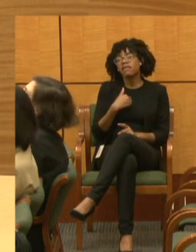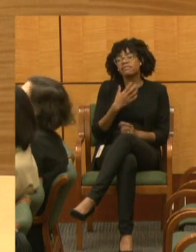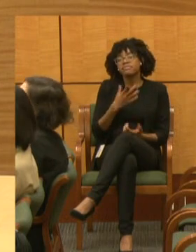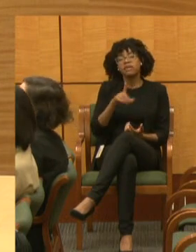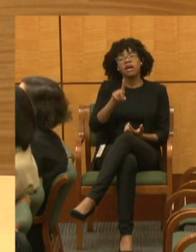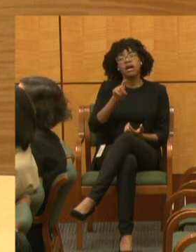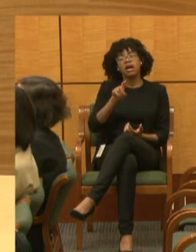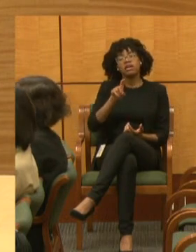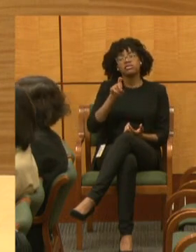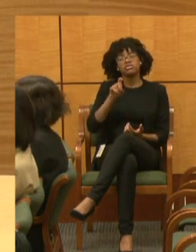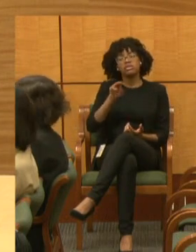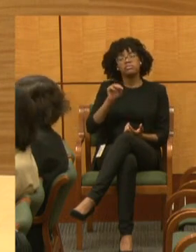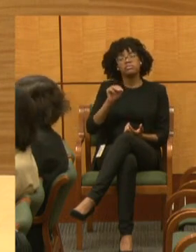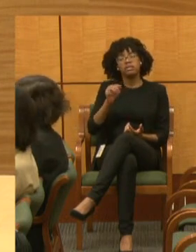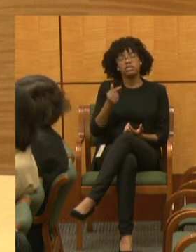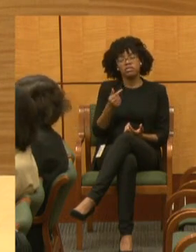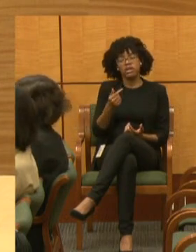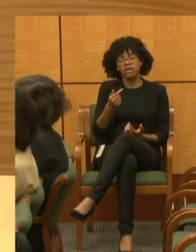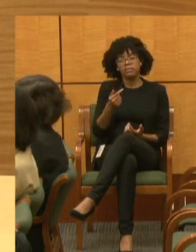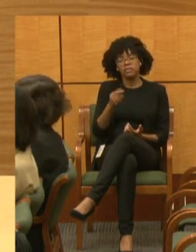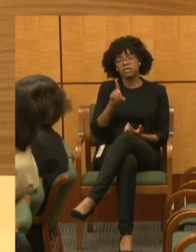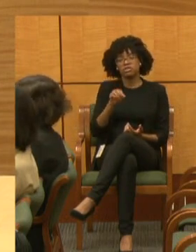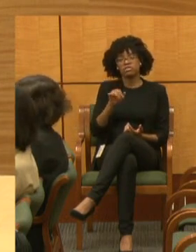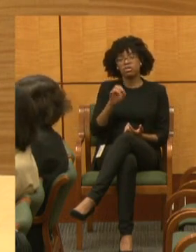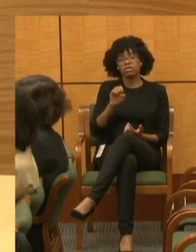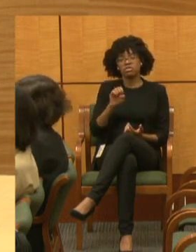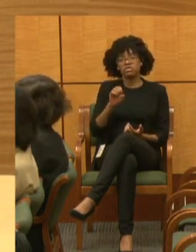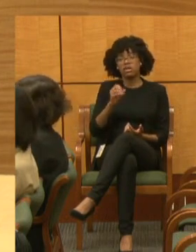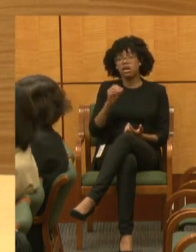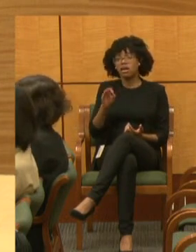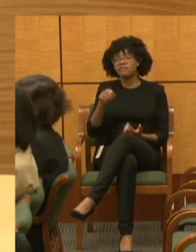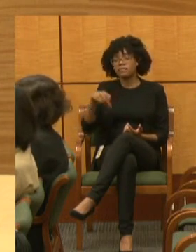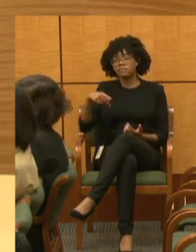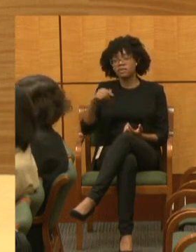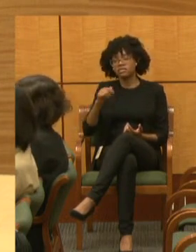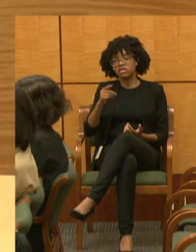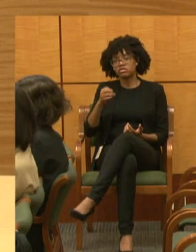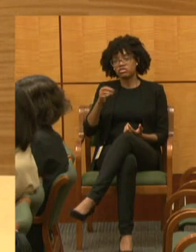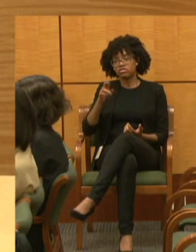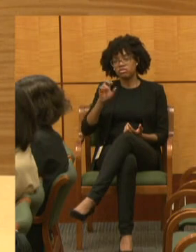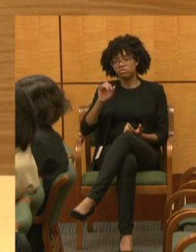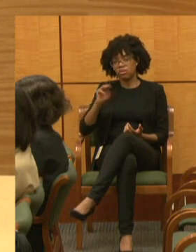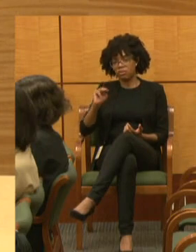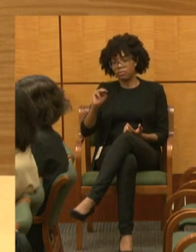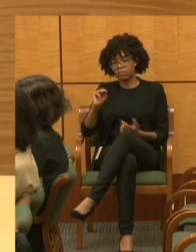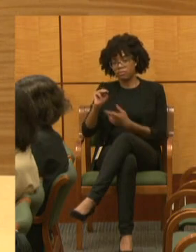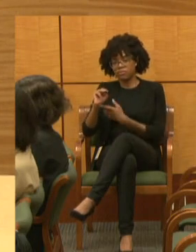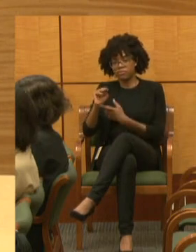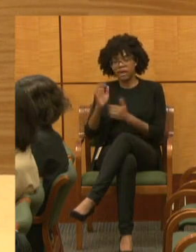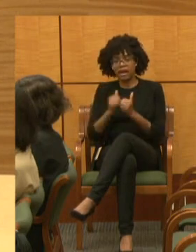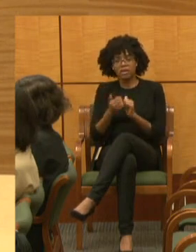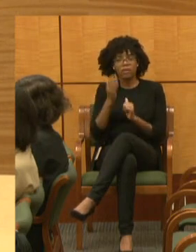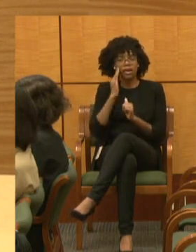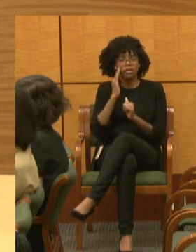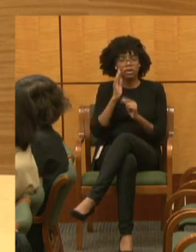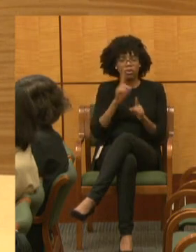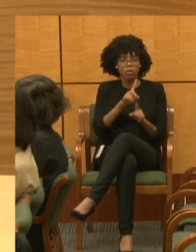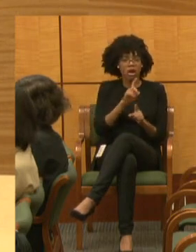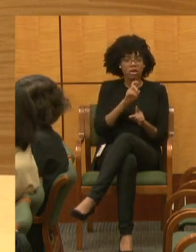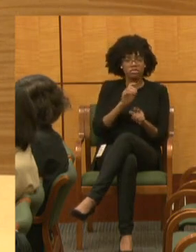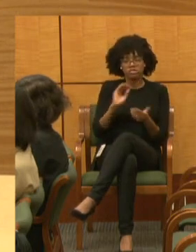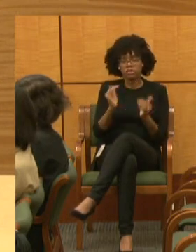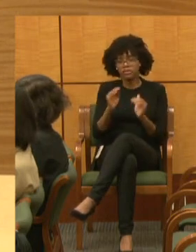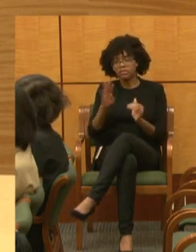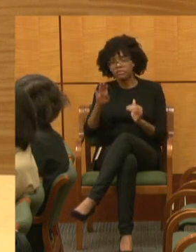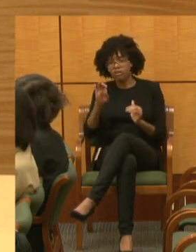milligram dose of progesterone versus a 20 milligram dose of progesterone, and how do I know those formulations are stable? Well, we can do bracketed studies, so